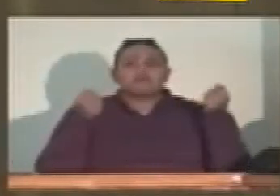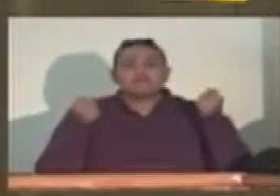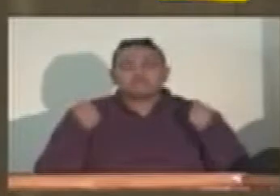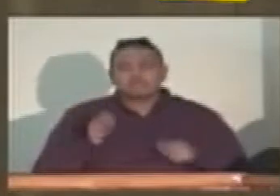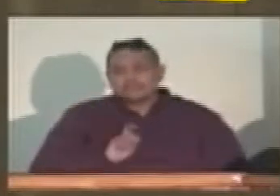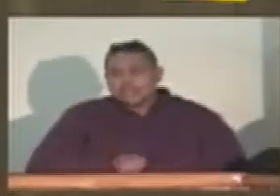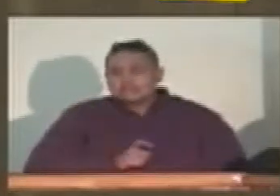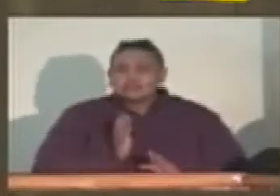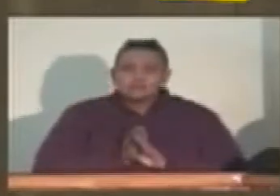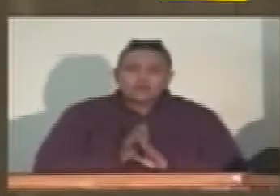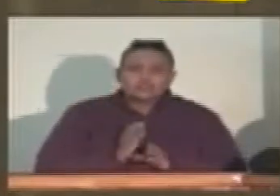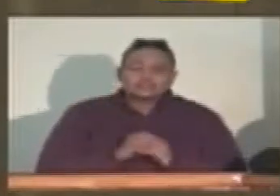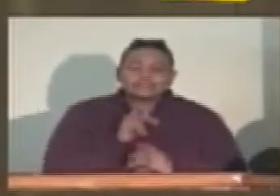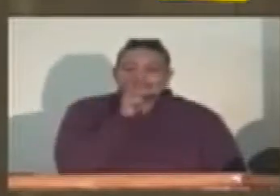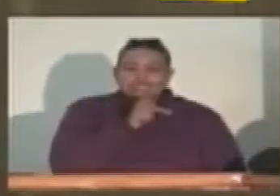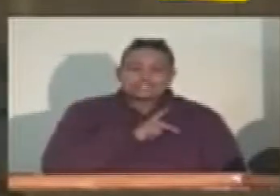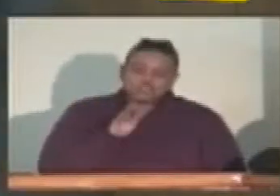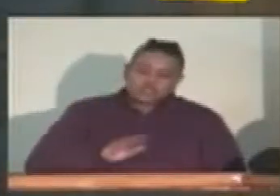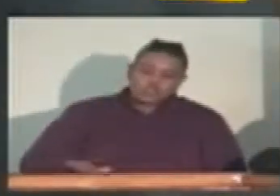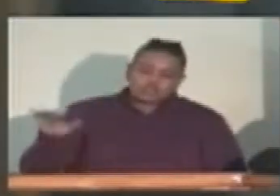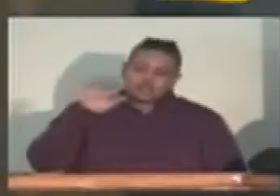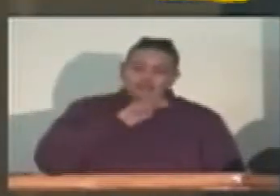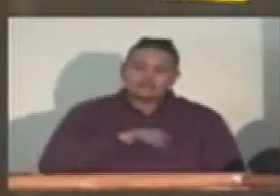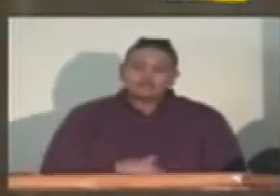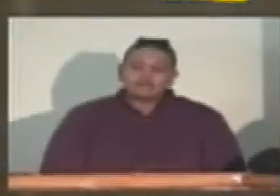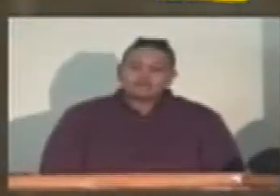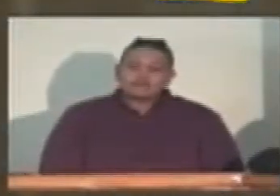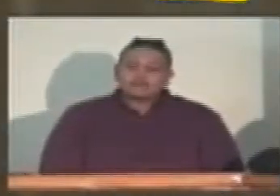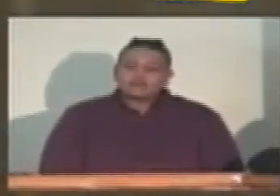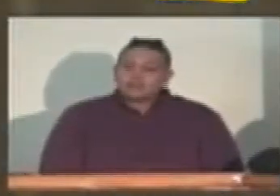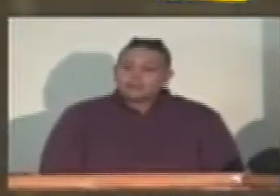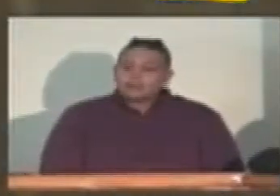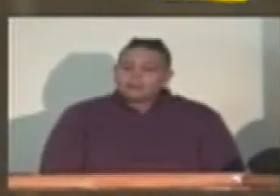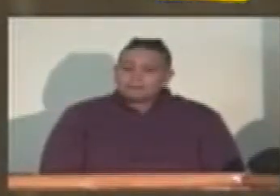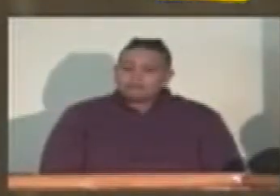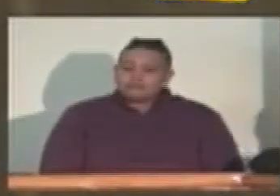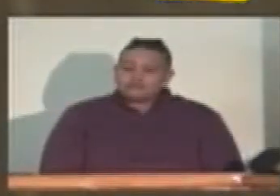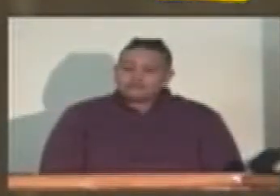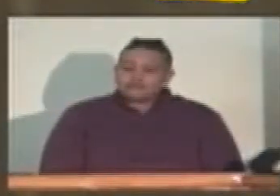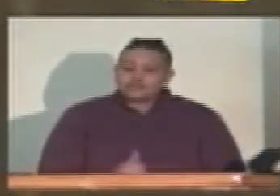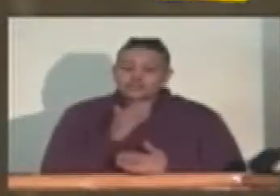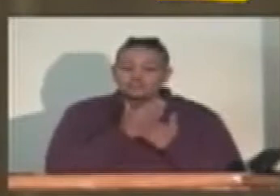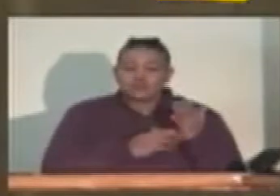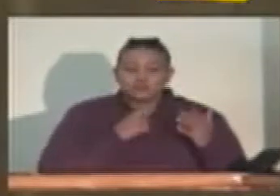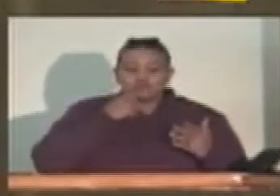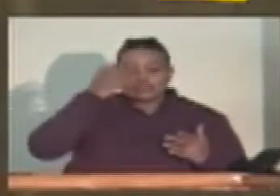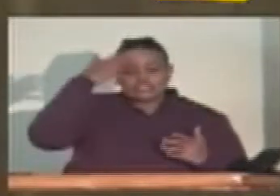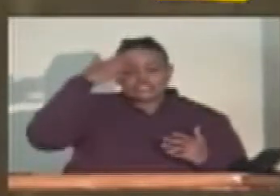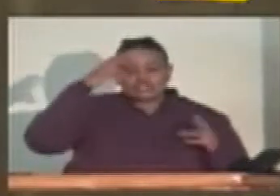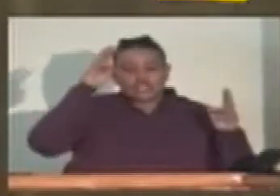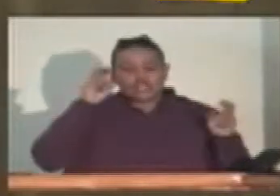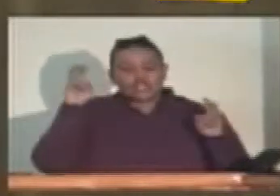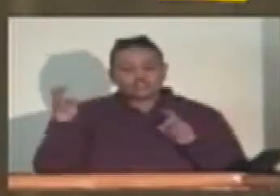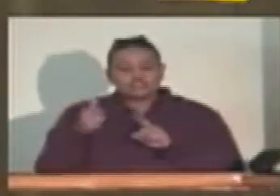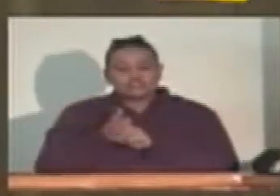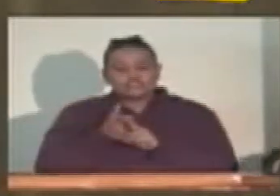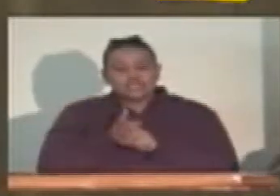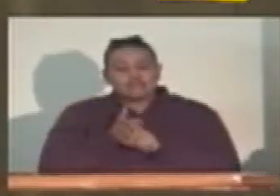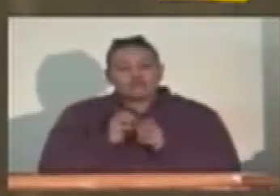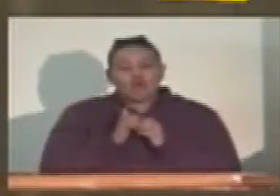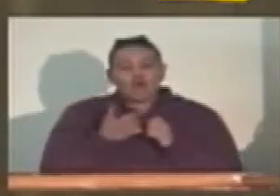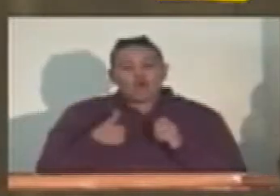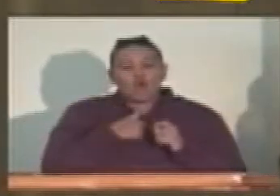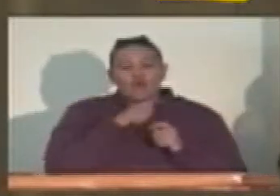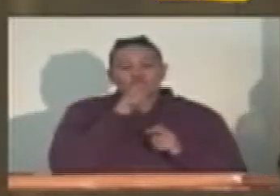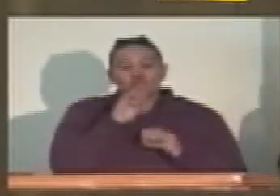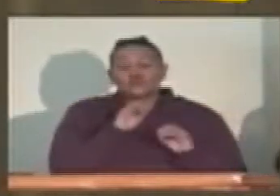Kingston Metropolitan Region, transport region. There are some serious issues on which we have